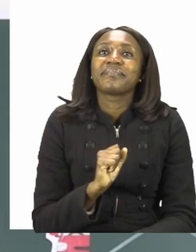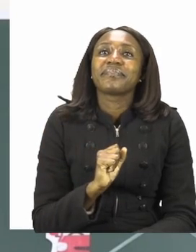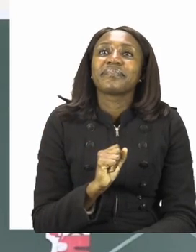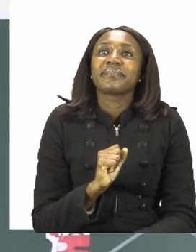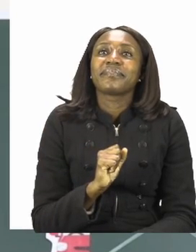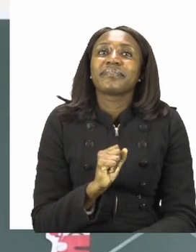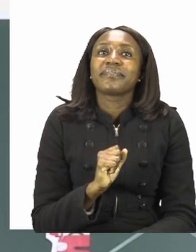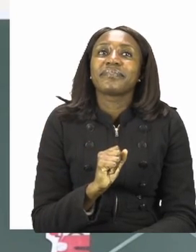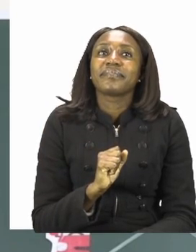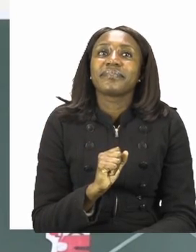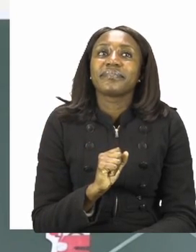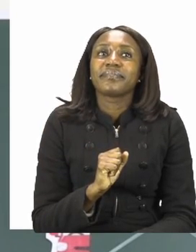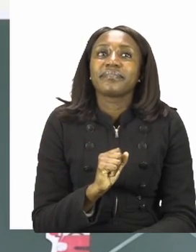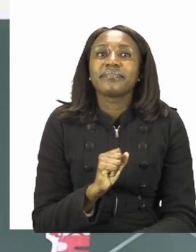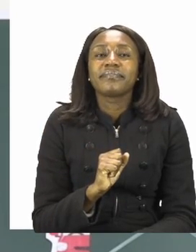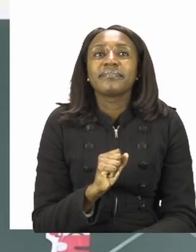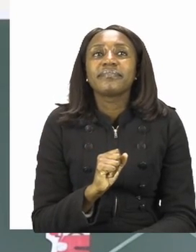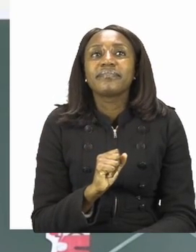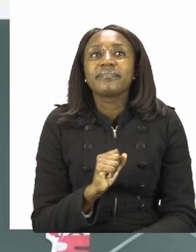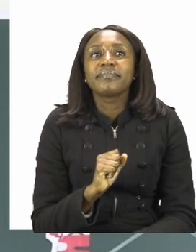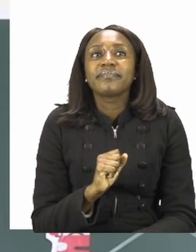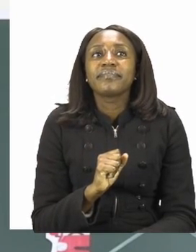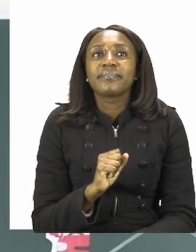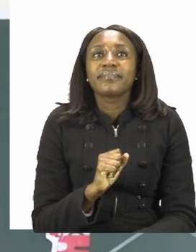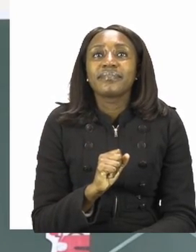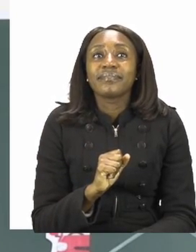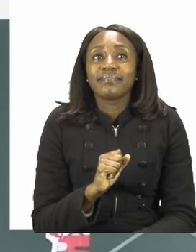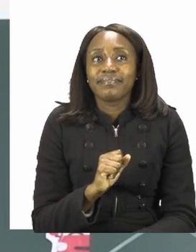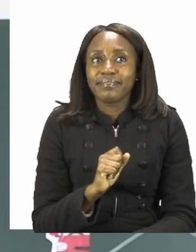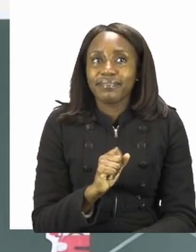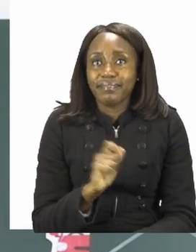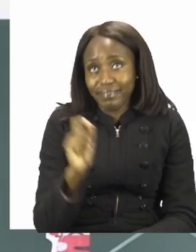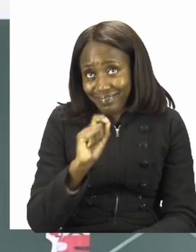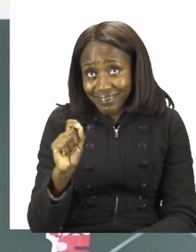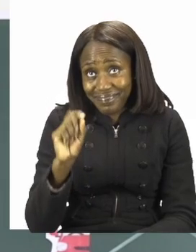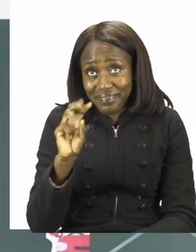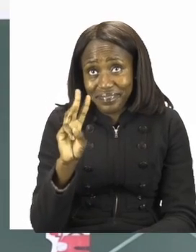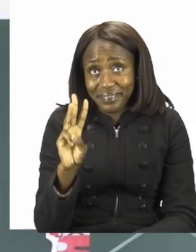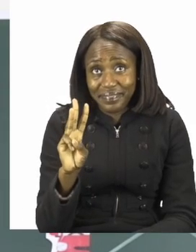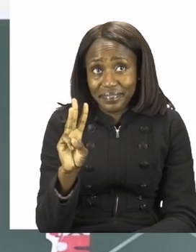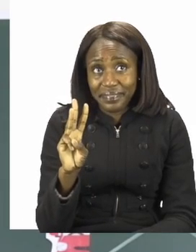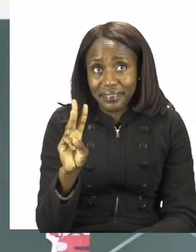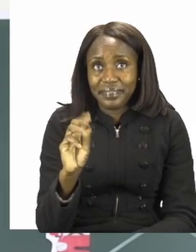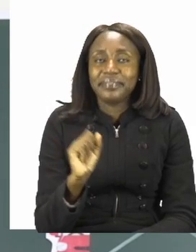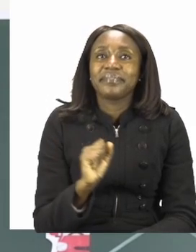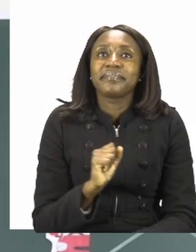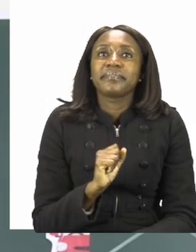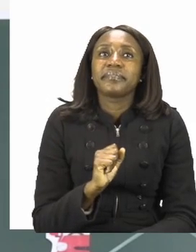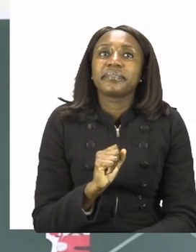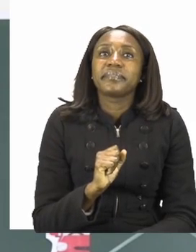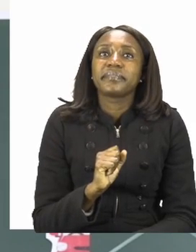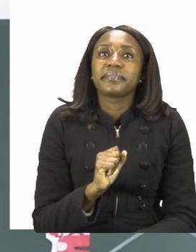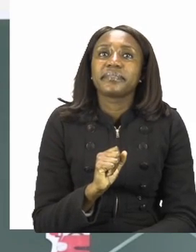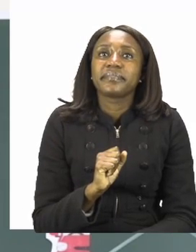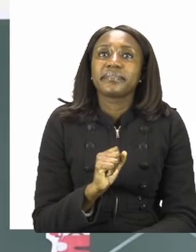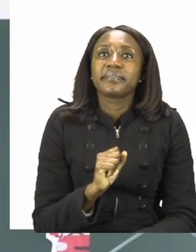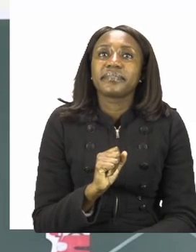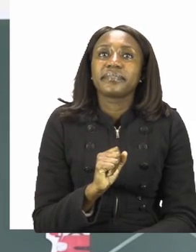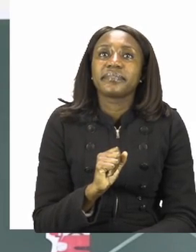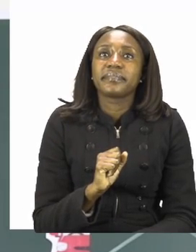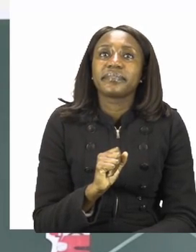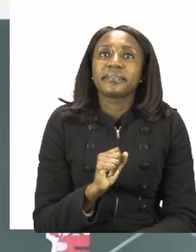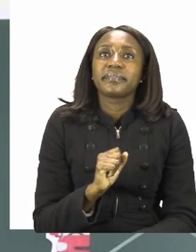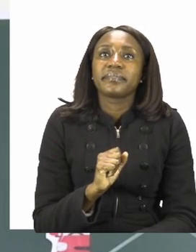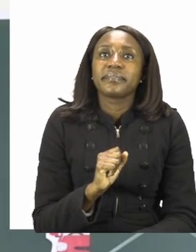we need to write the number 3, and that's the one we're going to write. Let's start. We